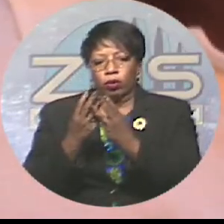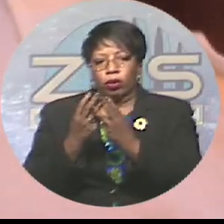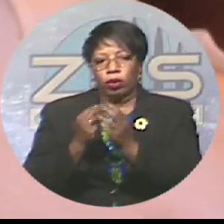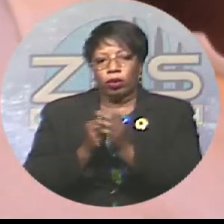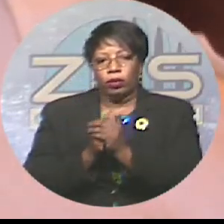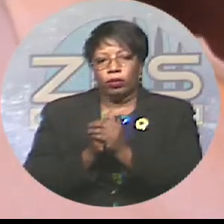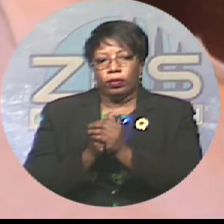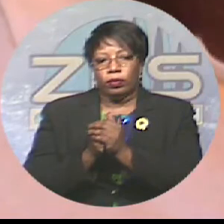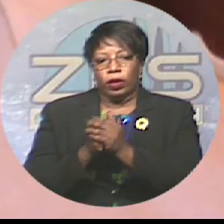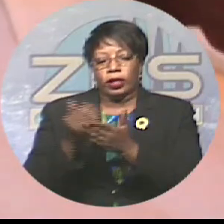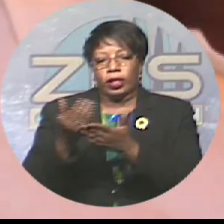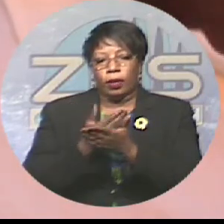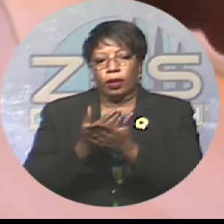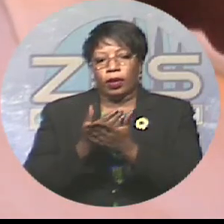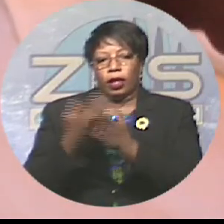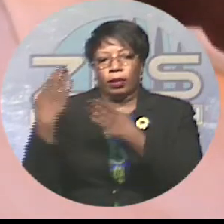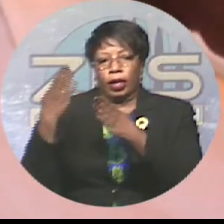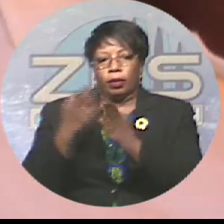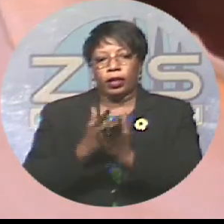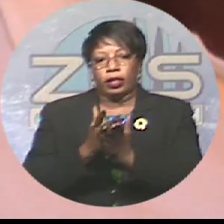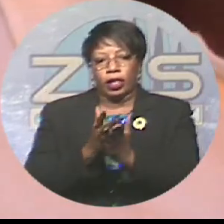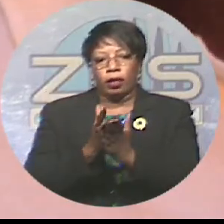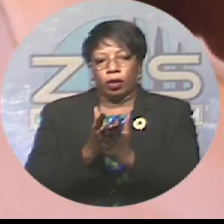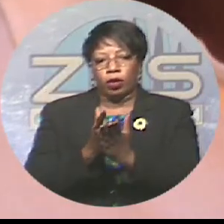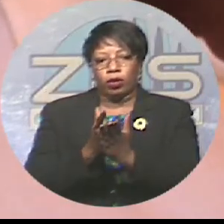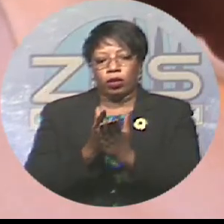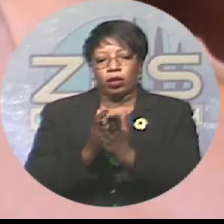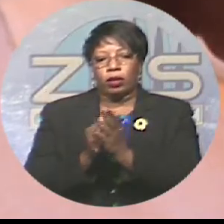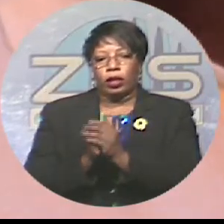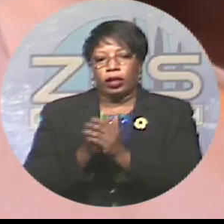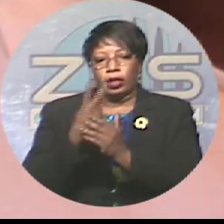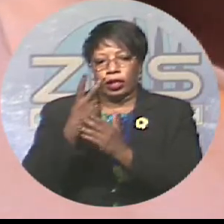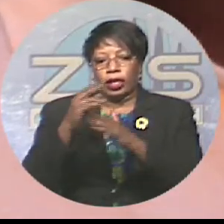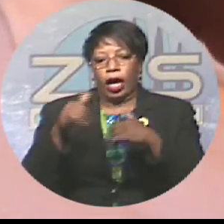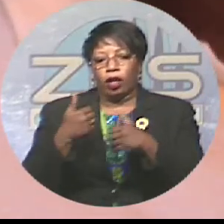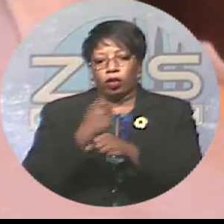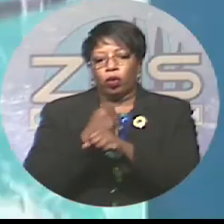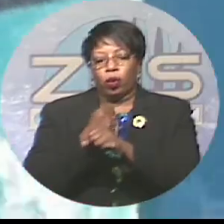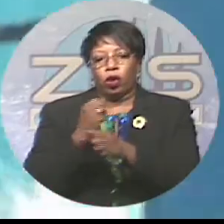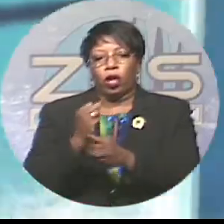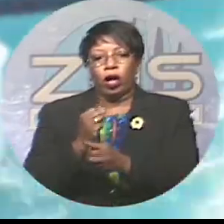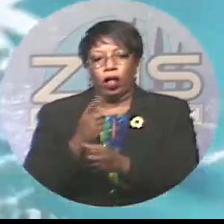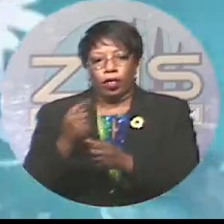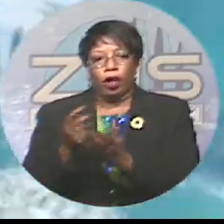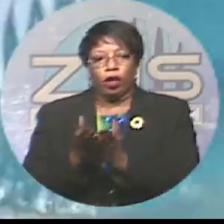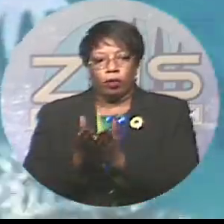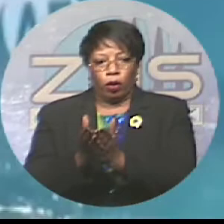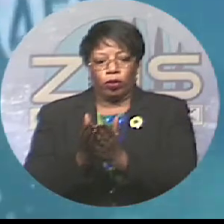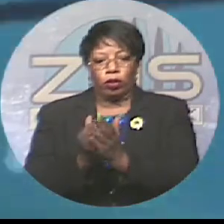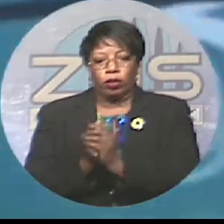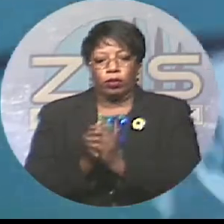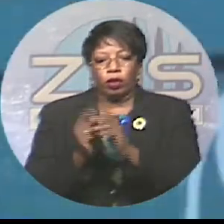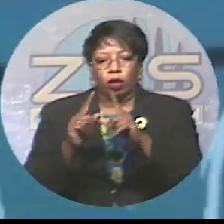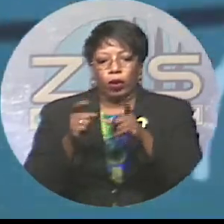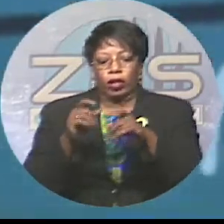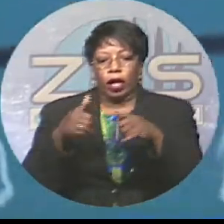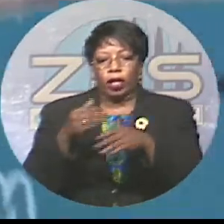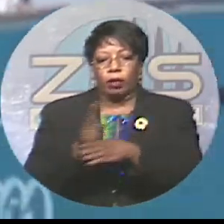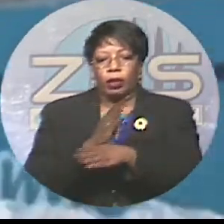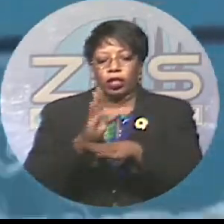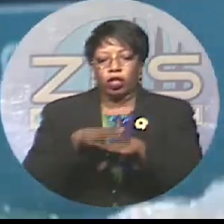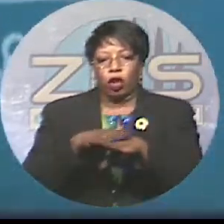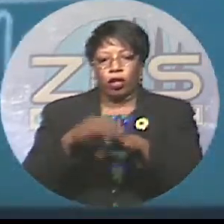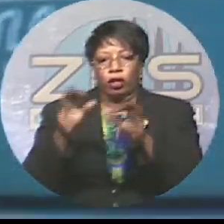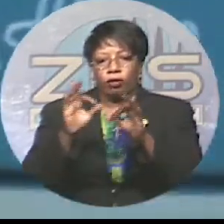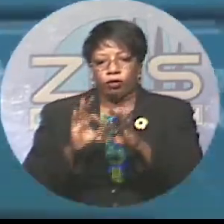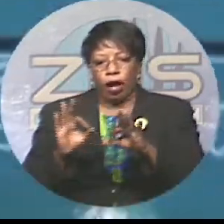our Bahamian sloop boat, you know, so they can, you know, see how to handle one of those boats. Now, when you get down the business on Friday,